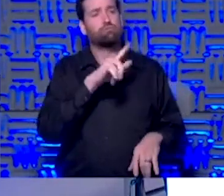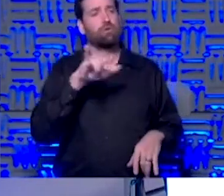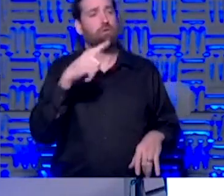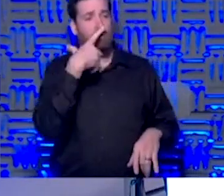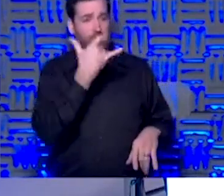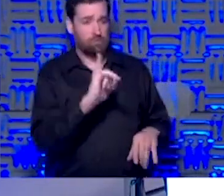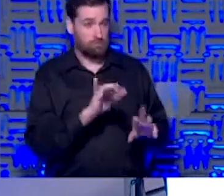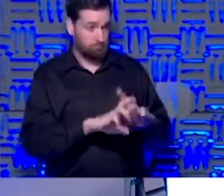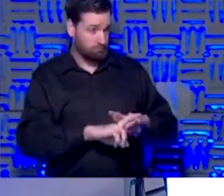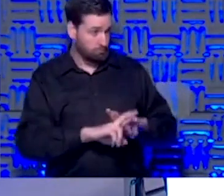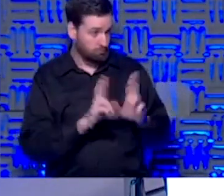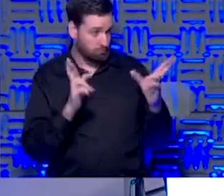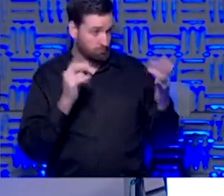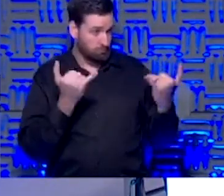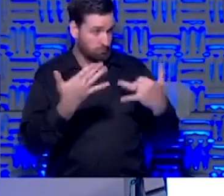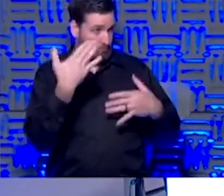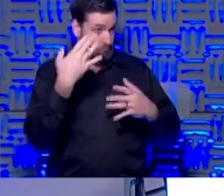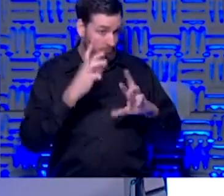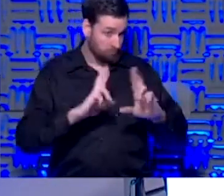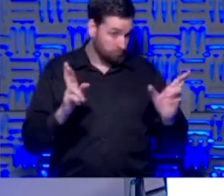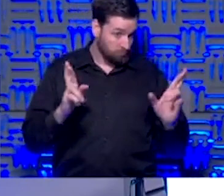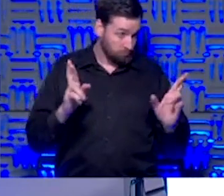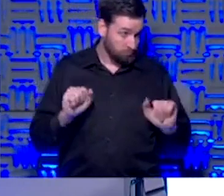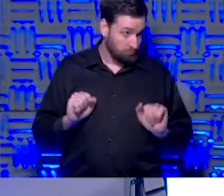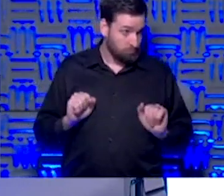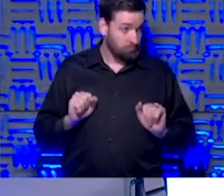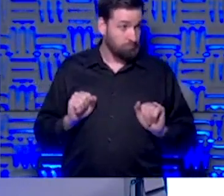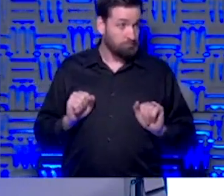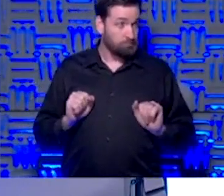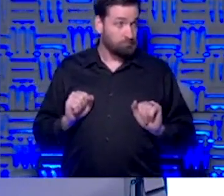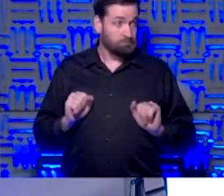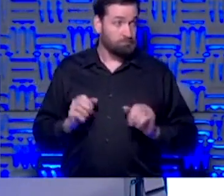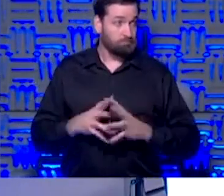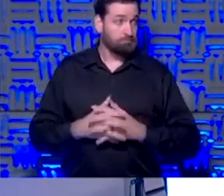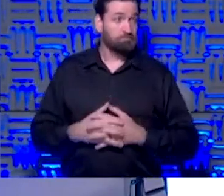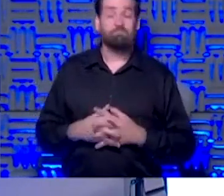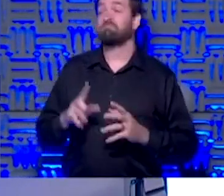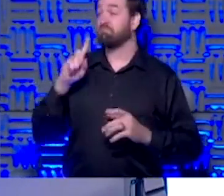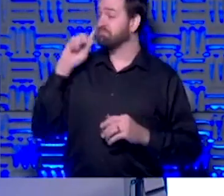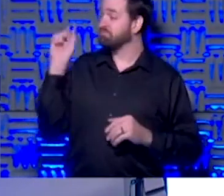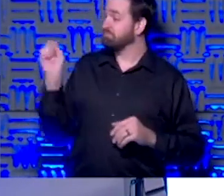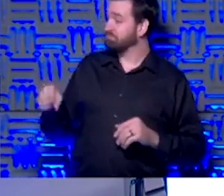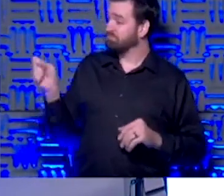like we're ready to roll this morning. Are we ready to go? I think that